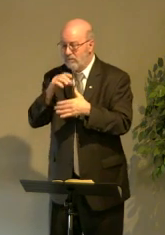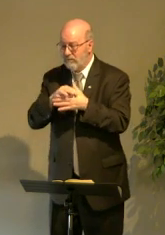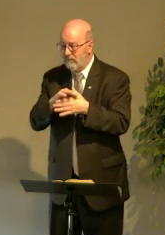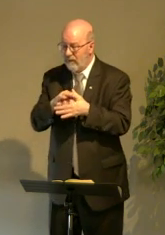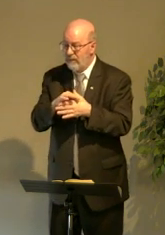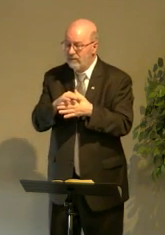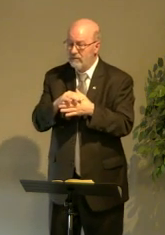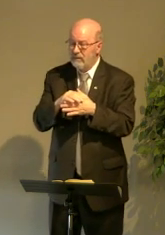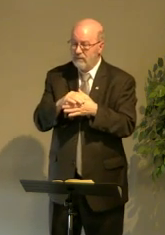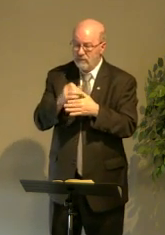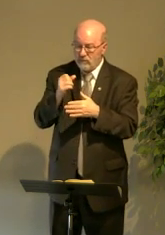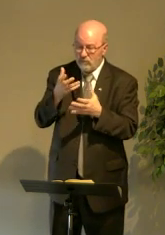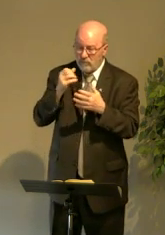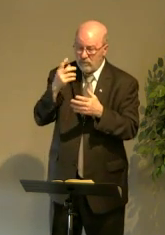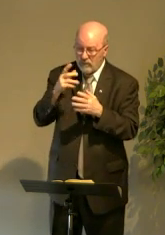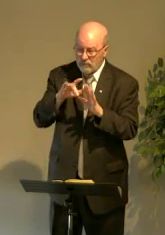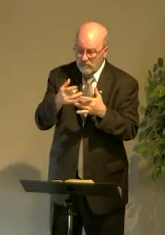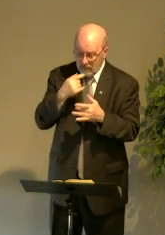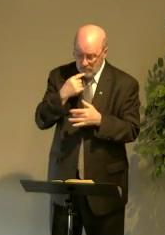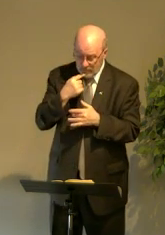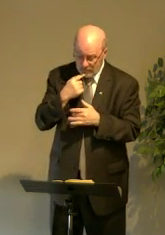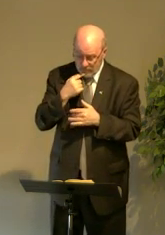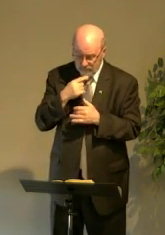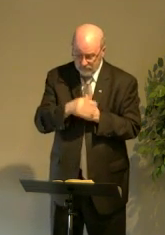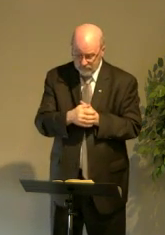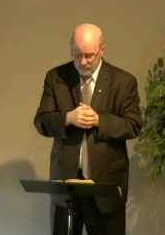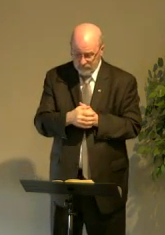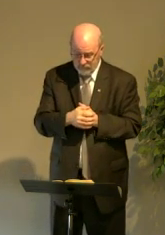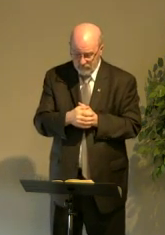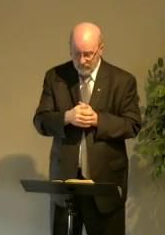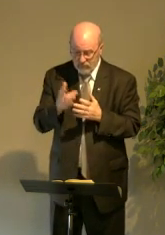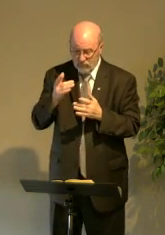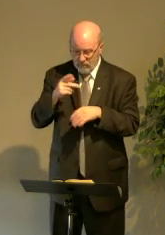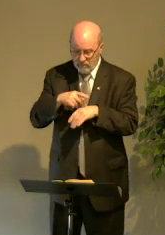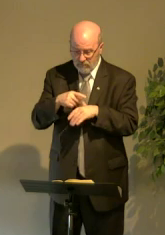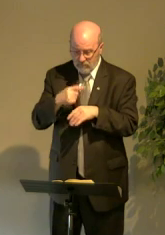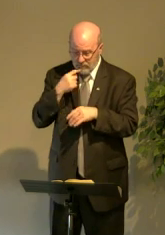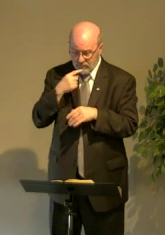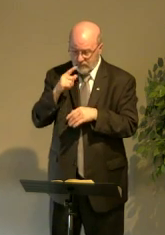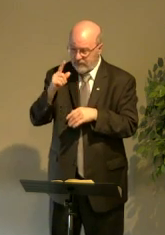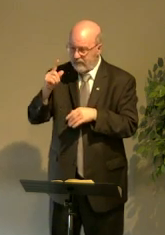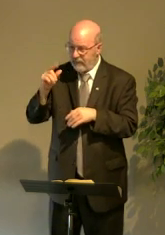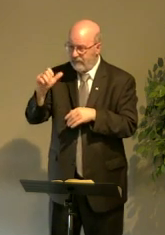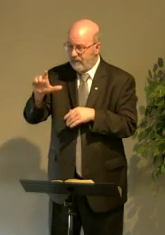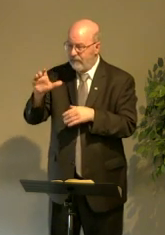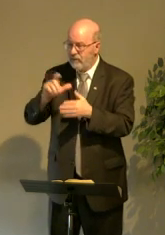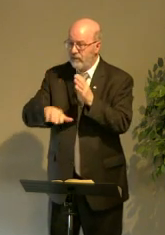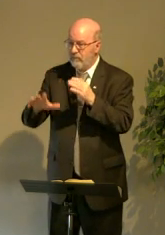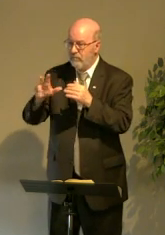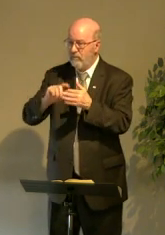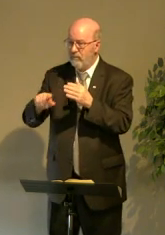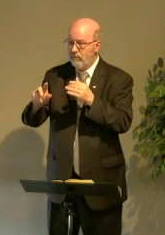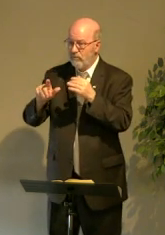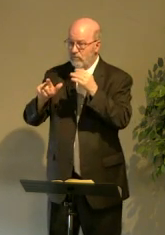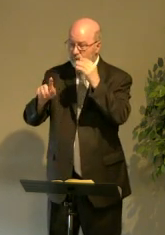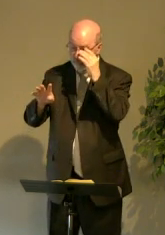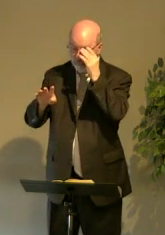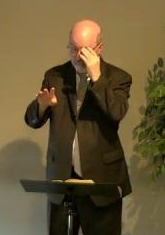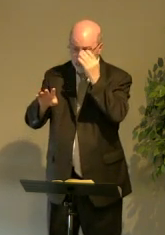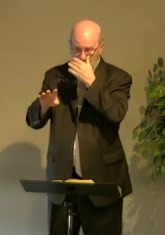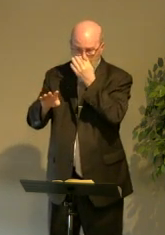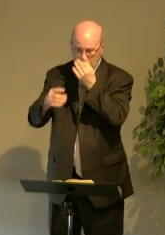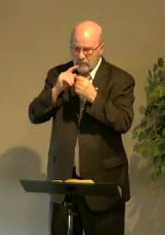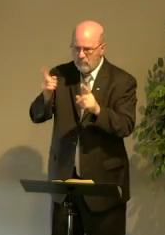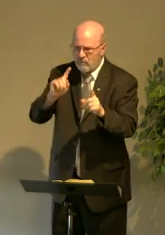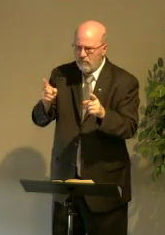Scripture has to say about it. This is why Paul said in Galatians chapter 3, in verse 24, he